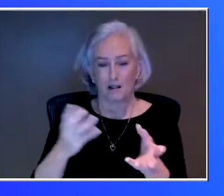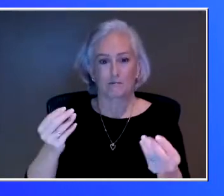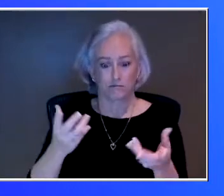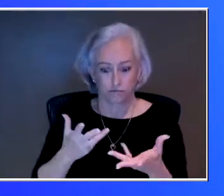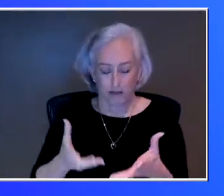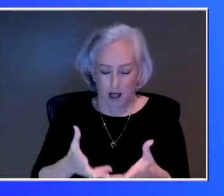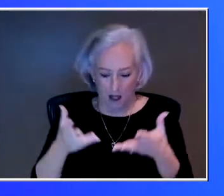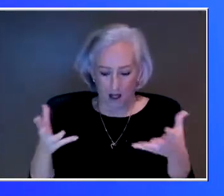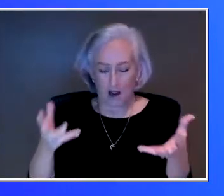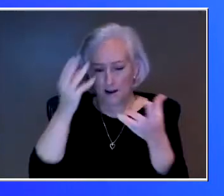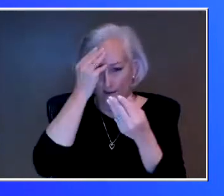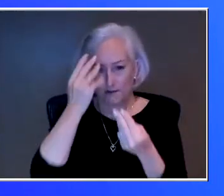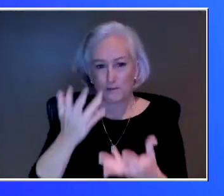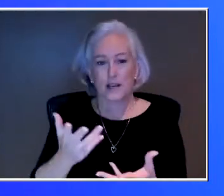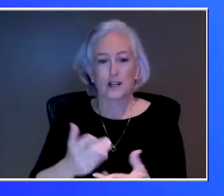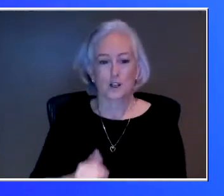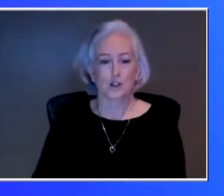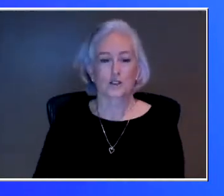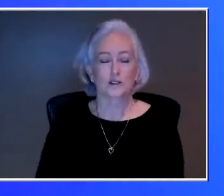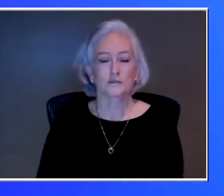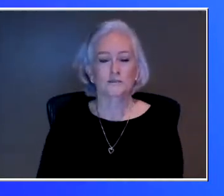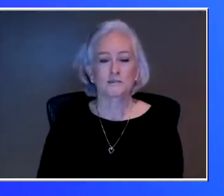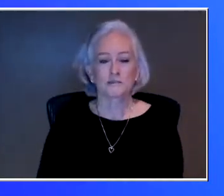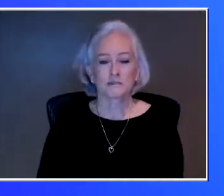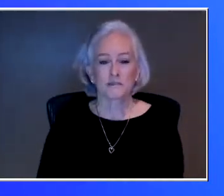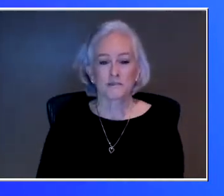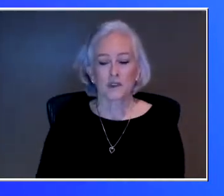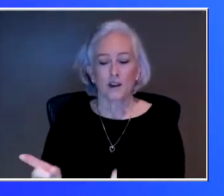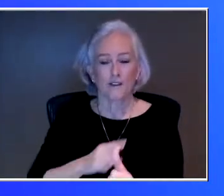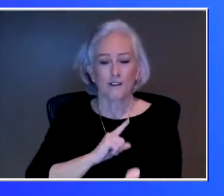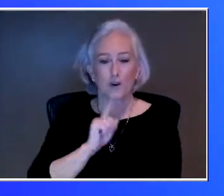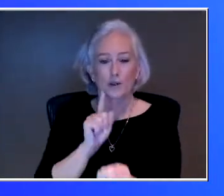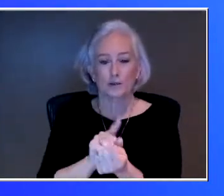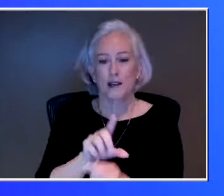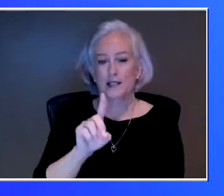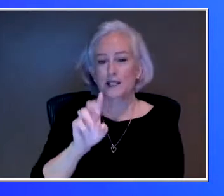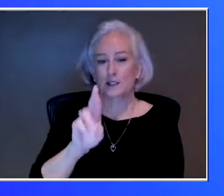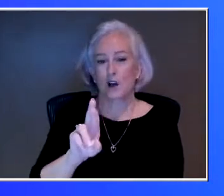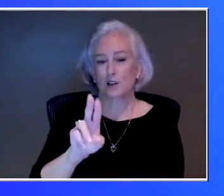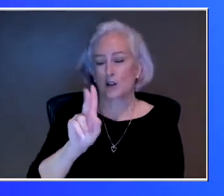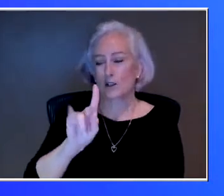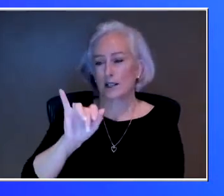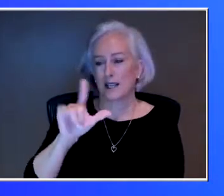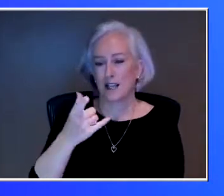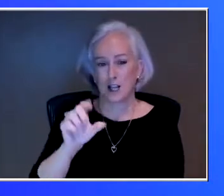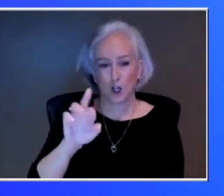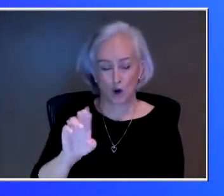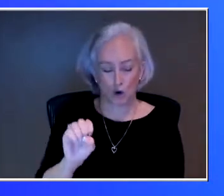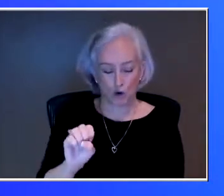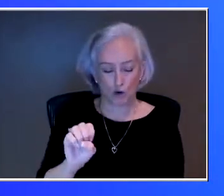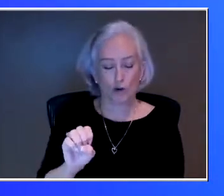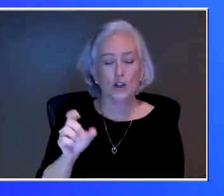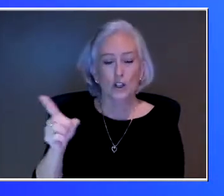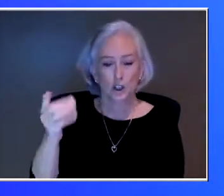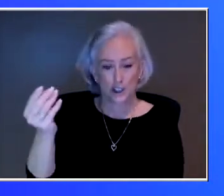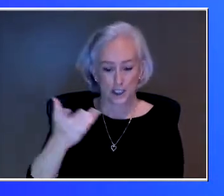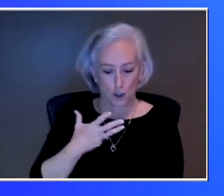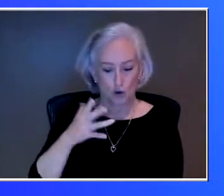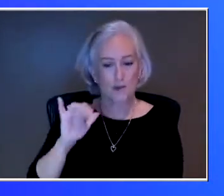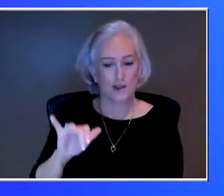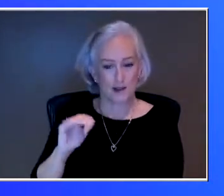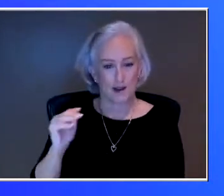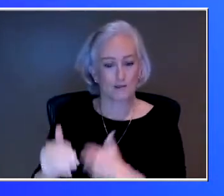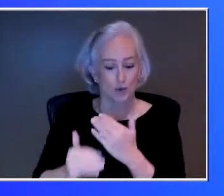and when I first met with Dr. Kilgore, she explained the procedure to me, and she